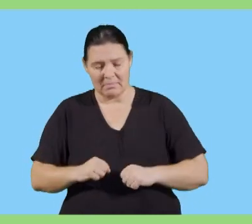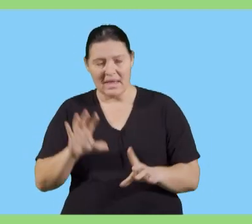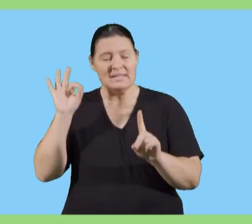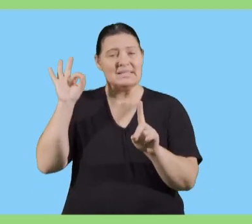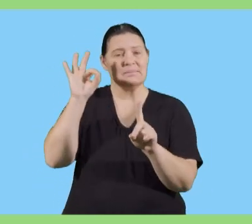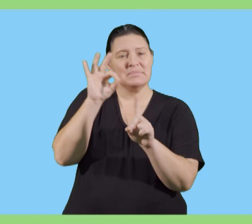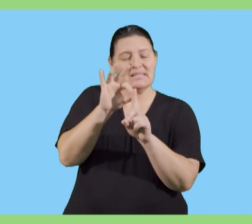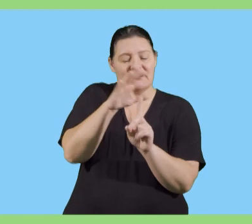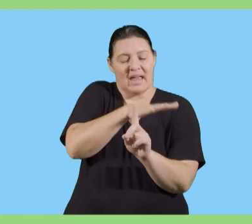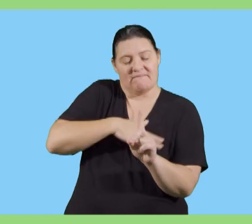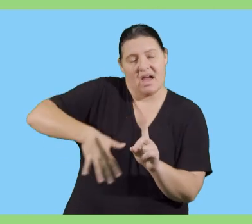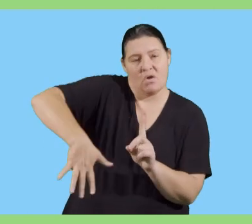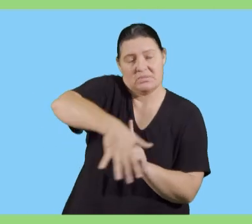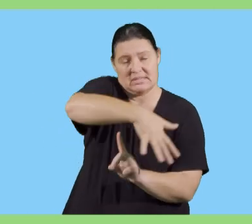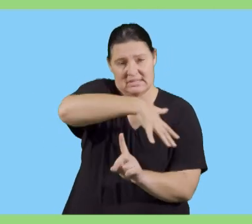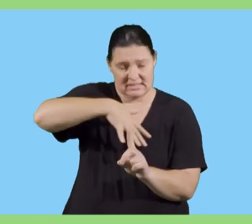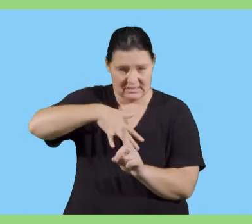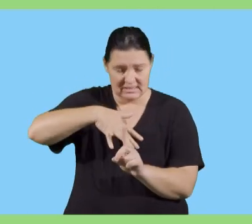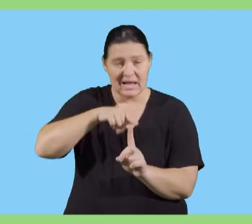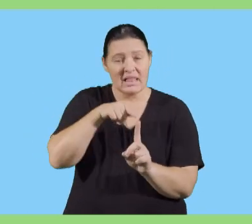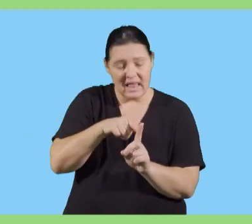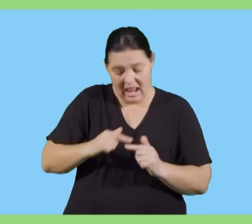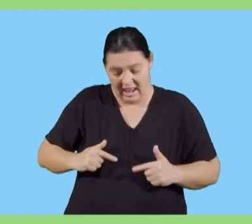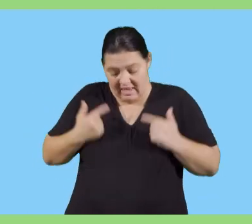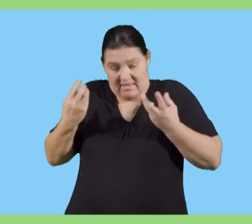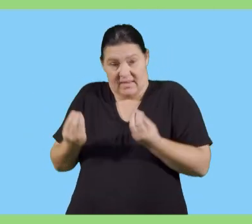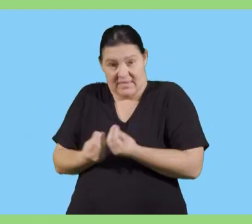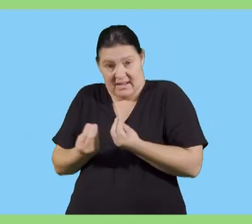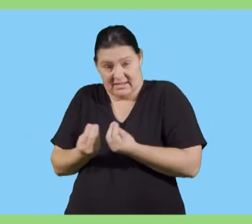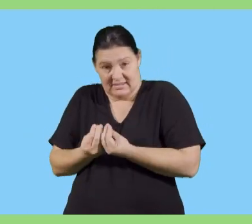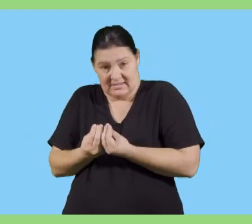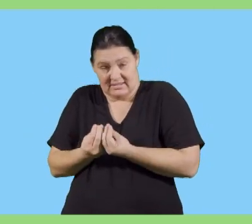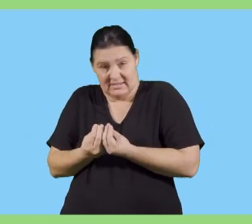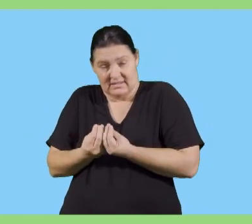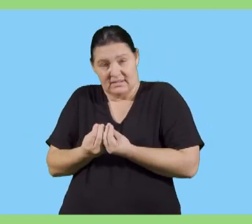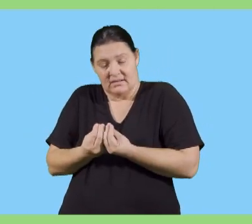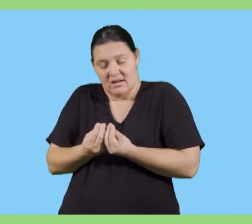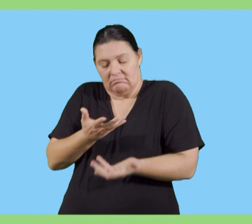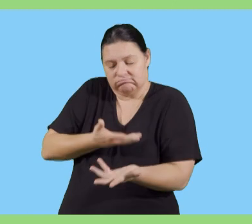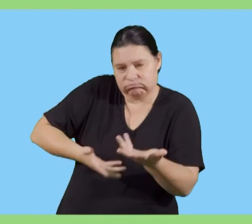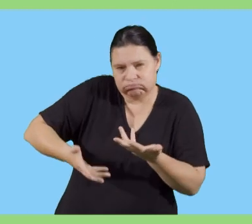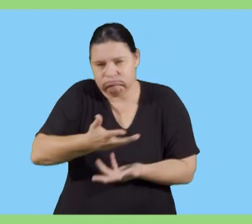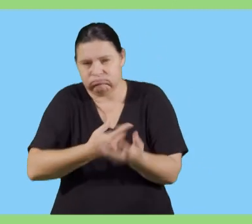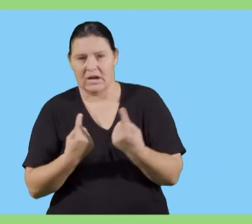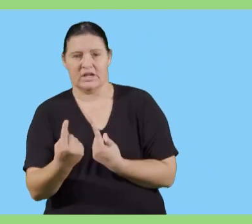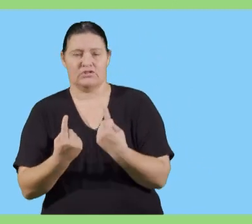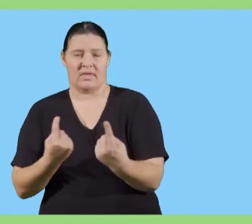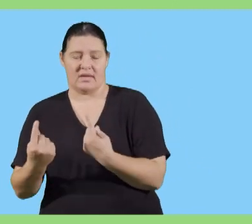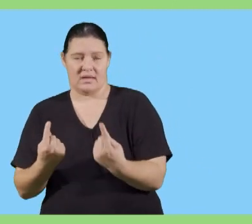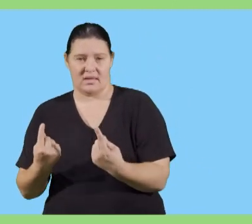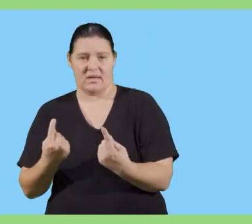interact with one another and with their environment. So when we are saying living organisms, we mean communities of